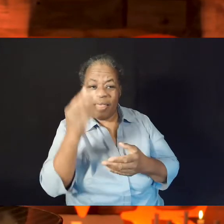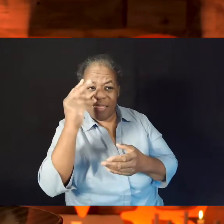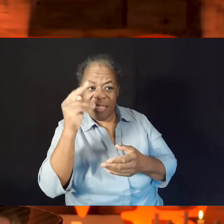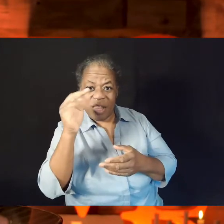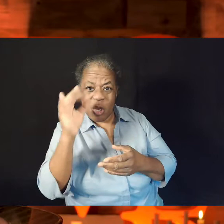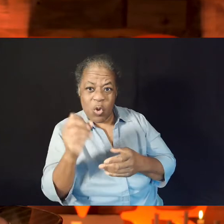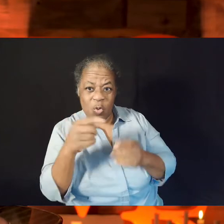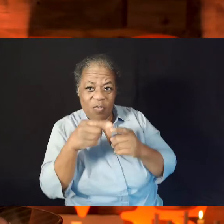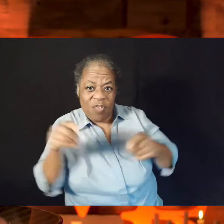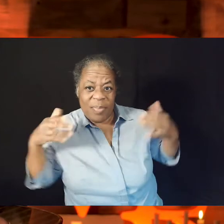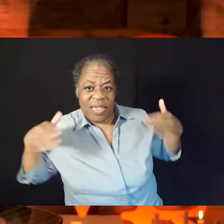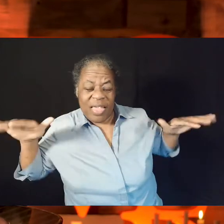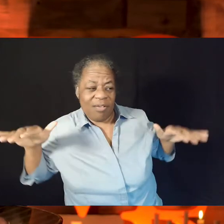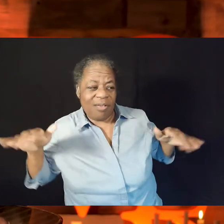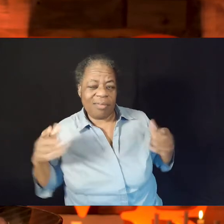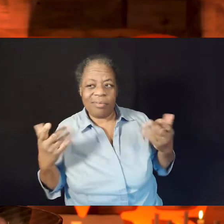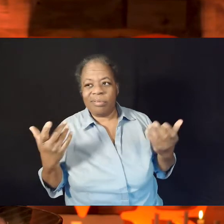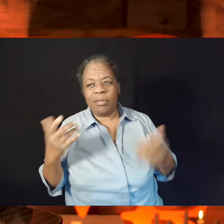little, too late.